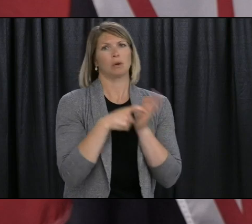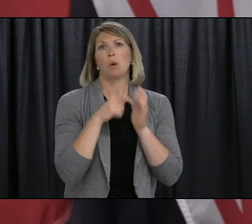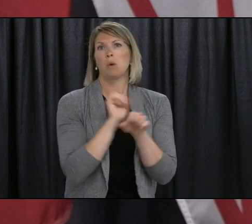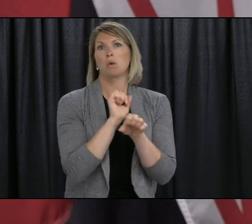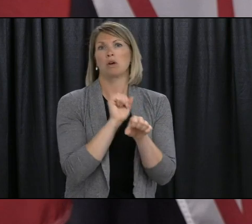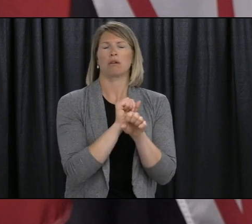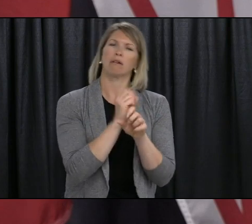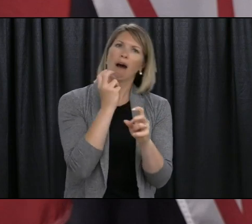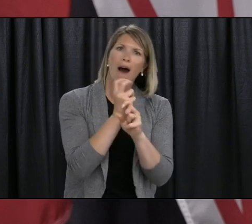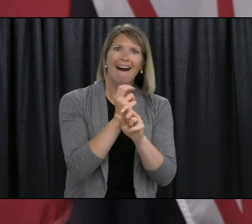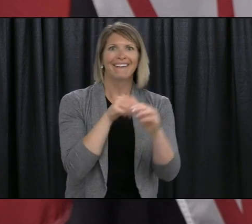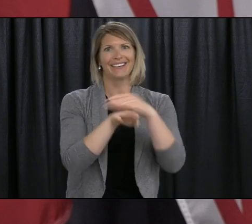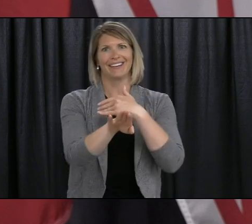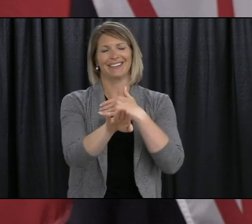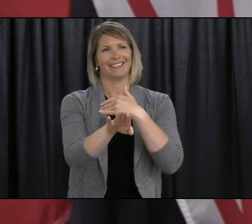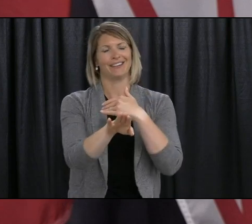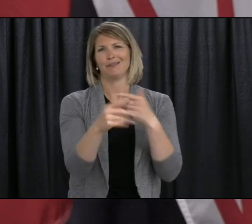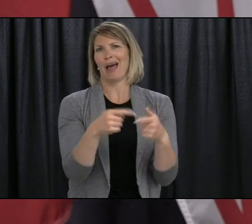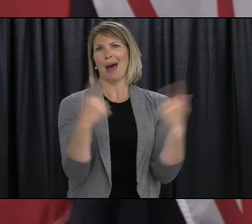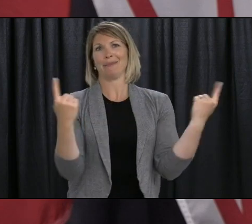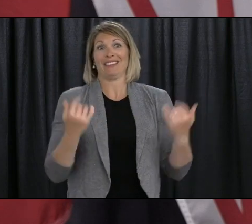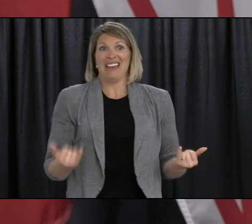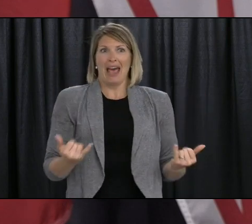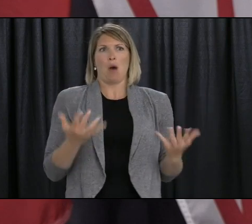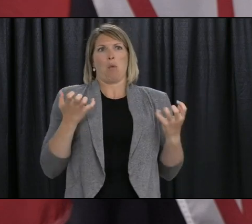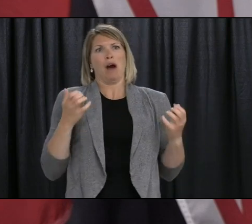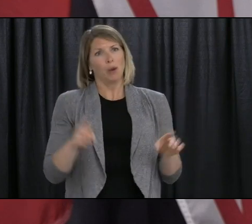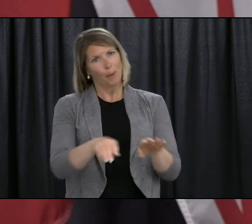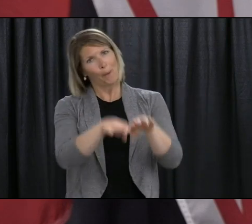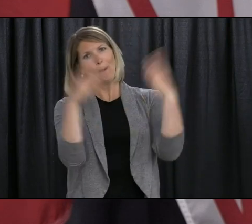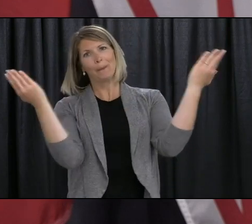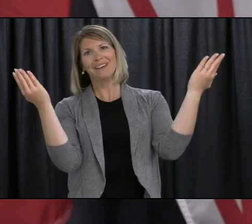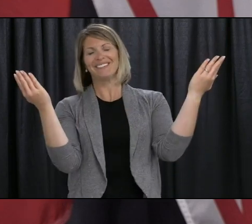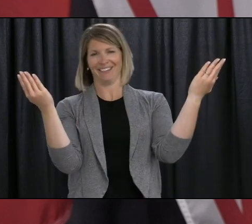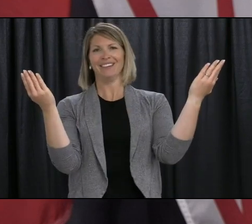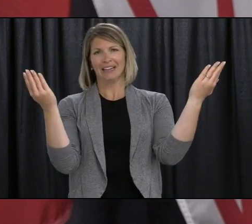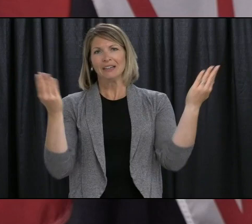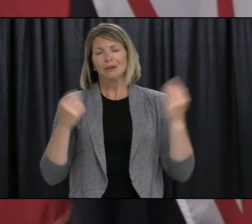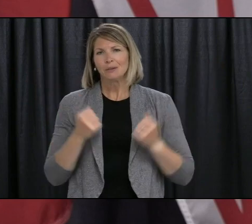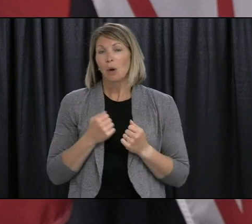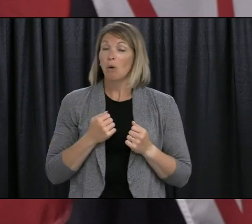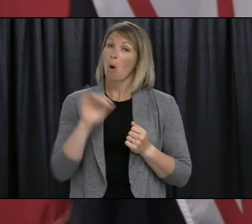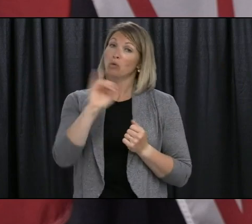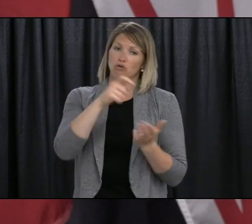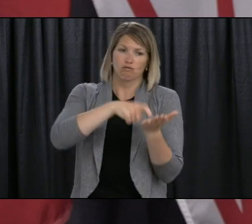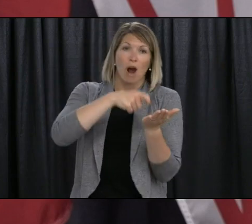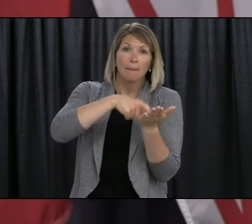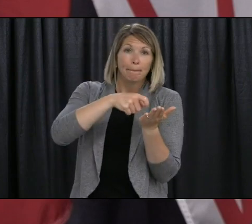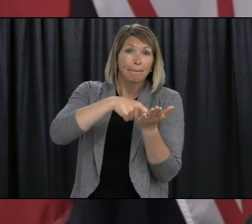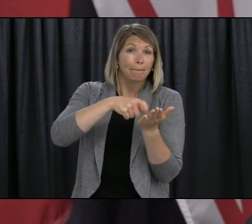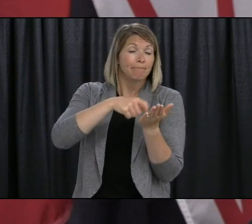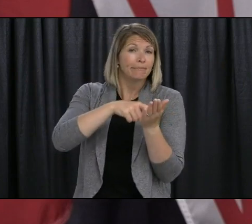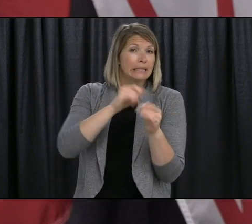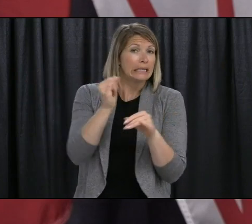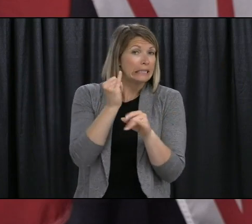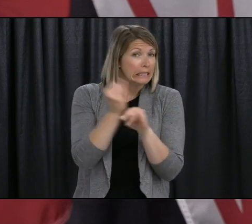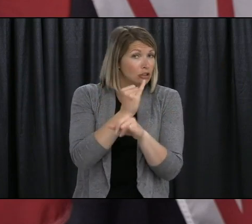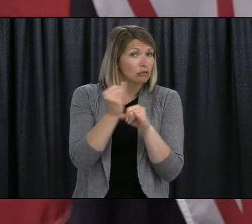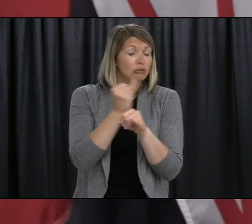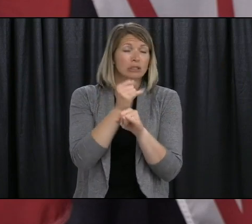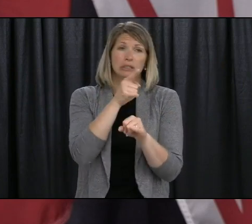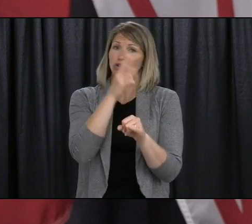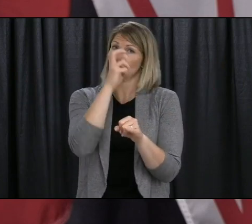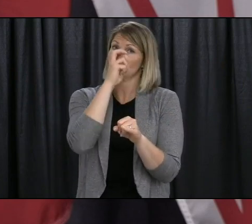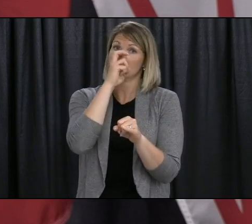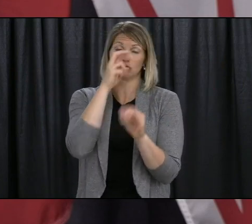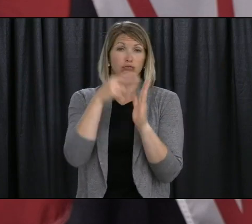workers that would come in to support the mining industry, there were some strict measures and restrictions that were put in place through Wildbush Airport. As an example, if